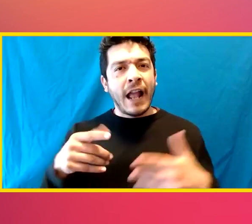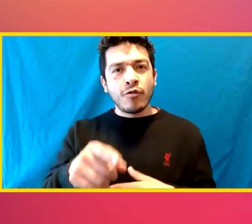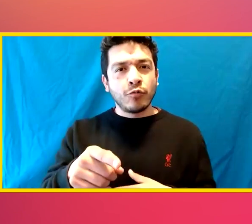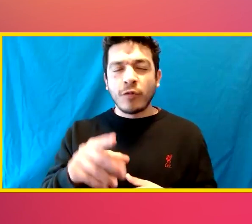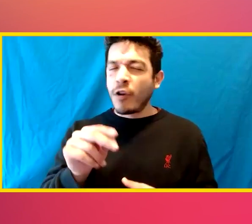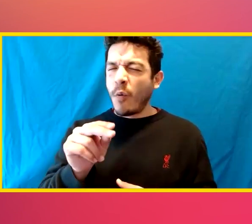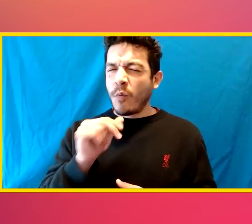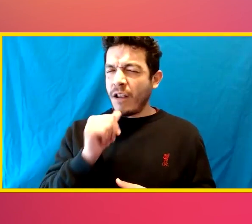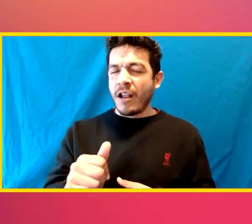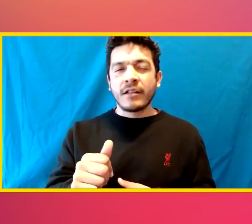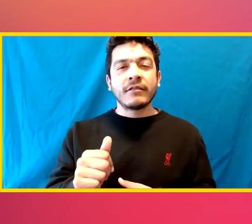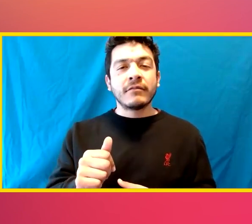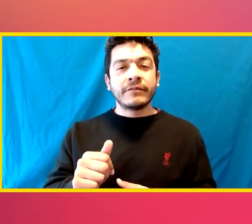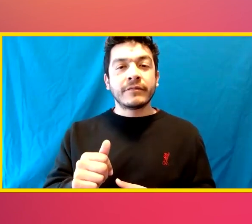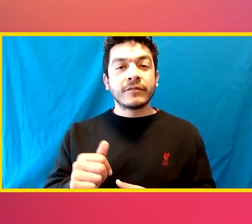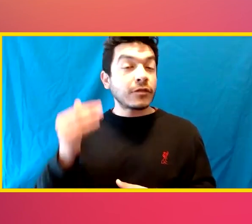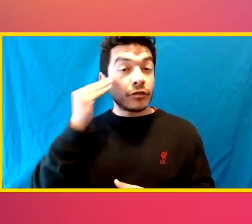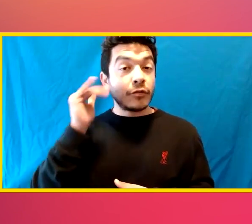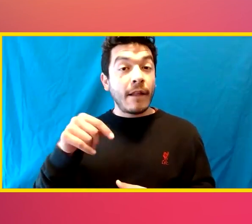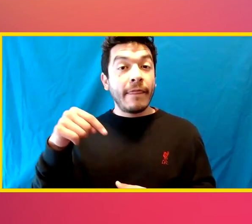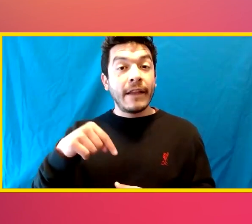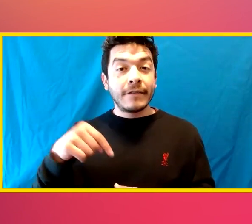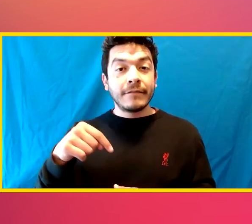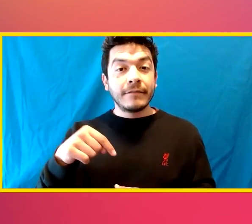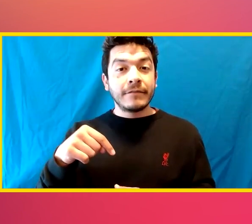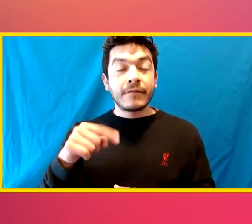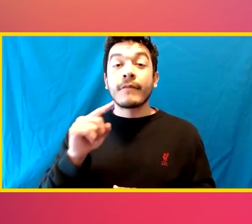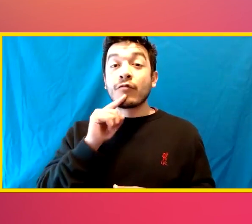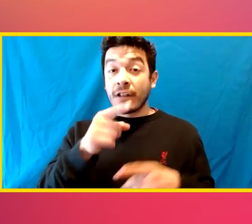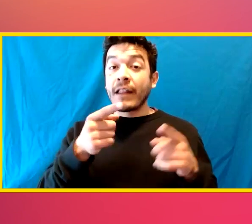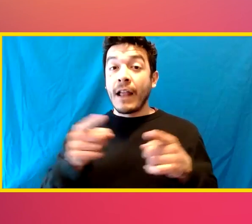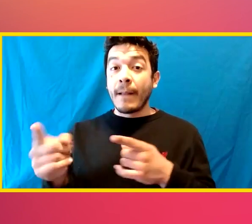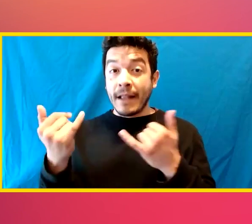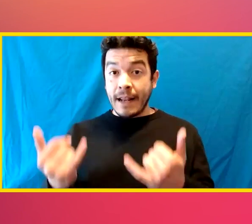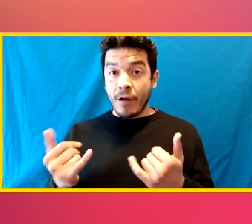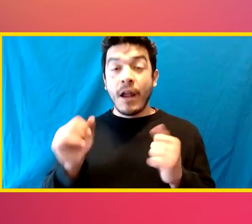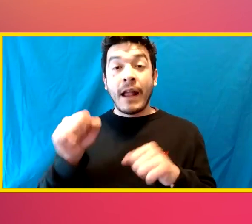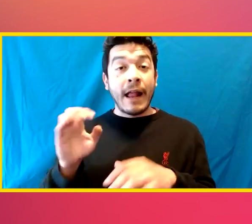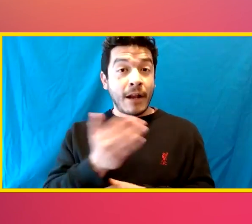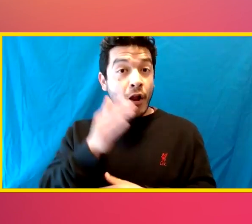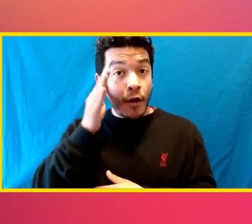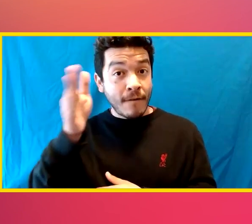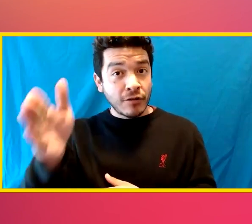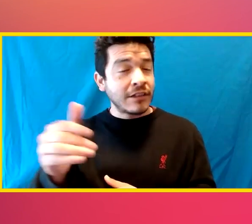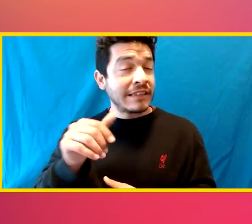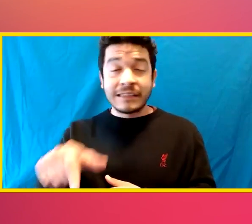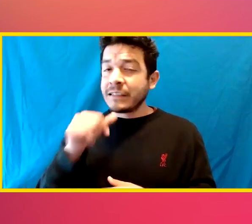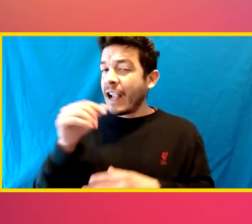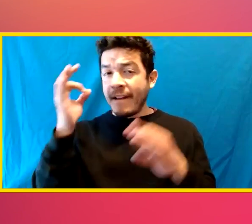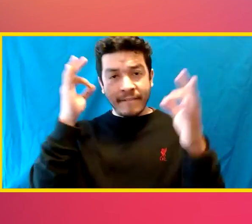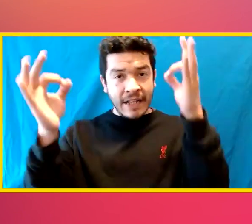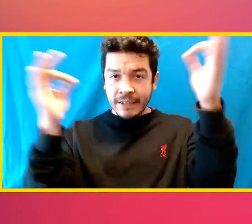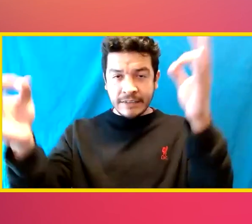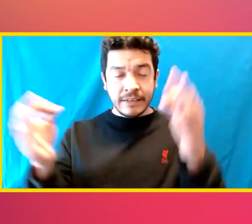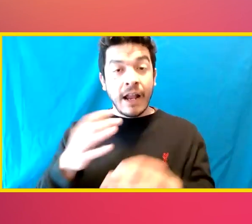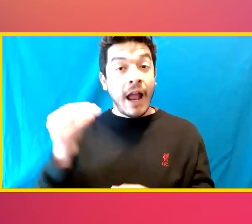That's not it. What it is like know that this is a reality, can be a reality, not a fantasy. And because of